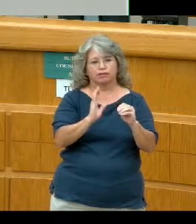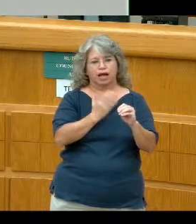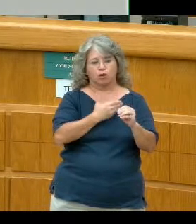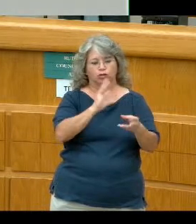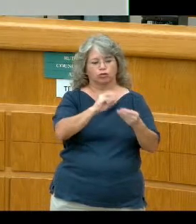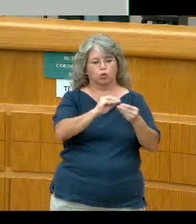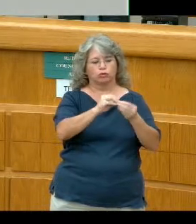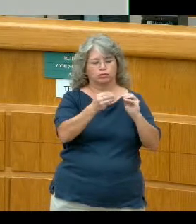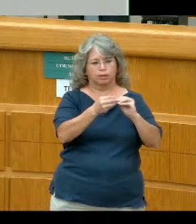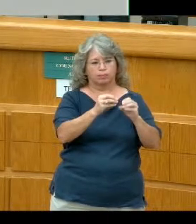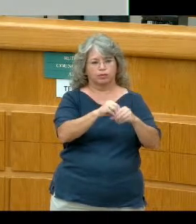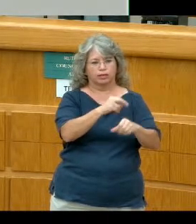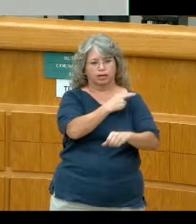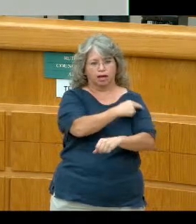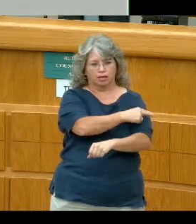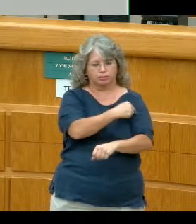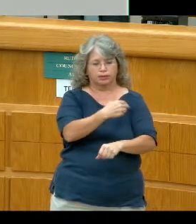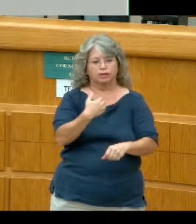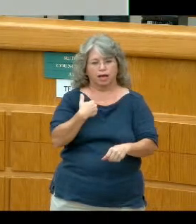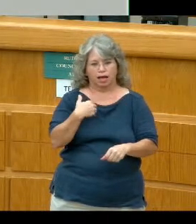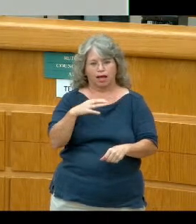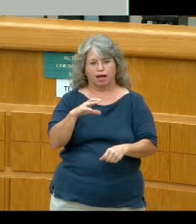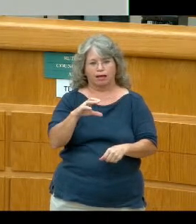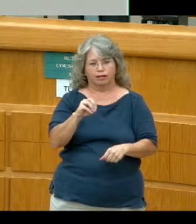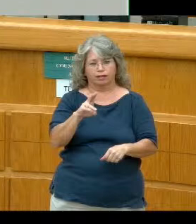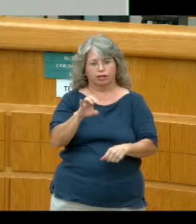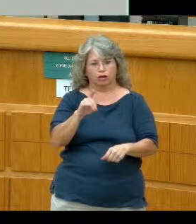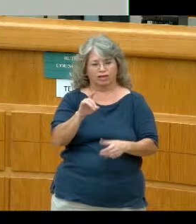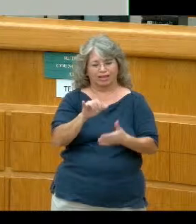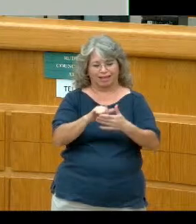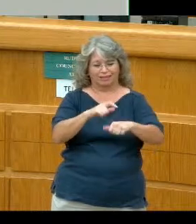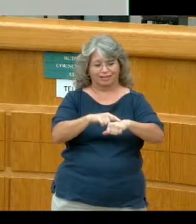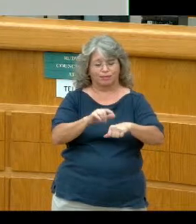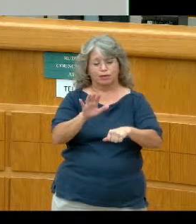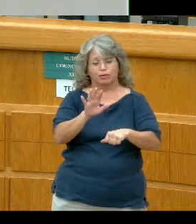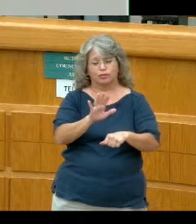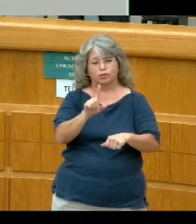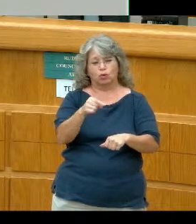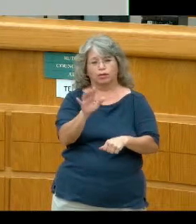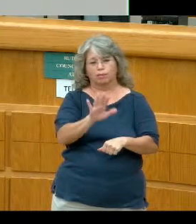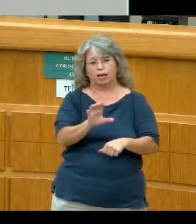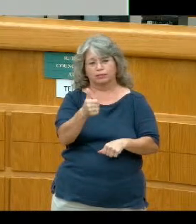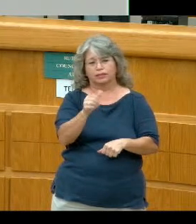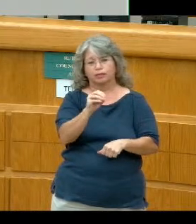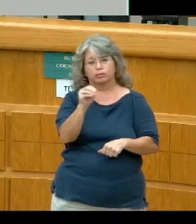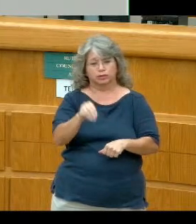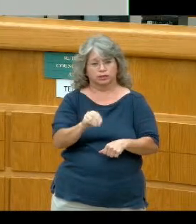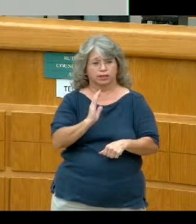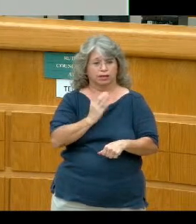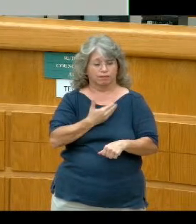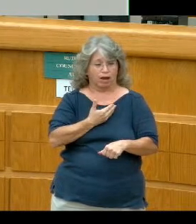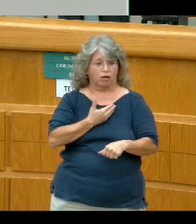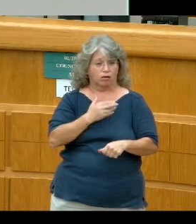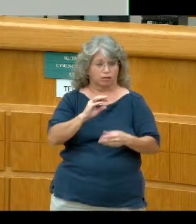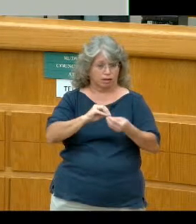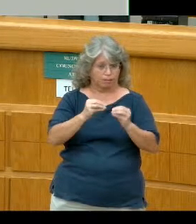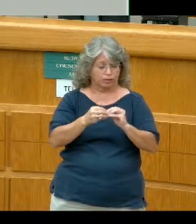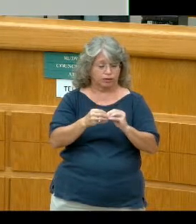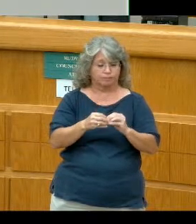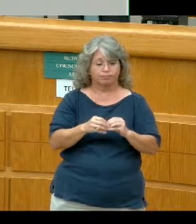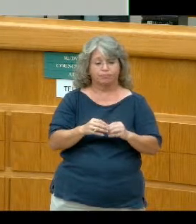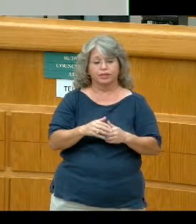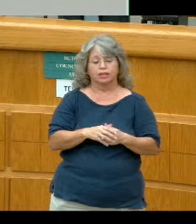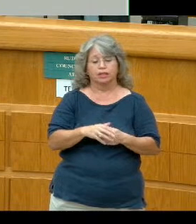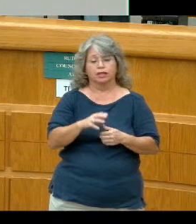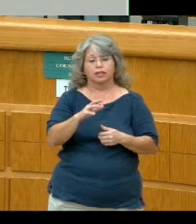before 15% in June. It was actually about 10% of the people in our hospitals were COVID positive when we started to change the rules. Now